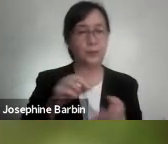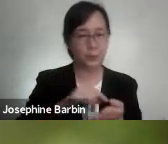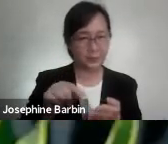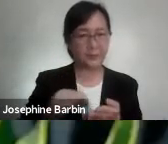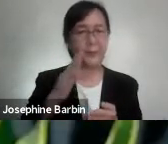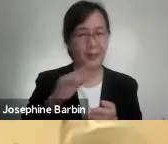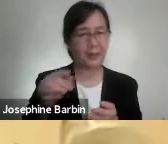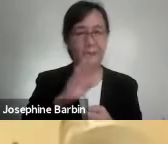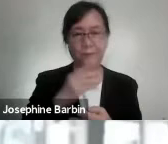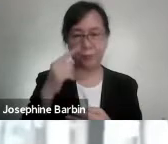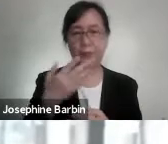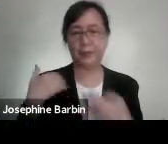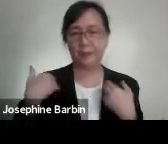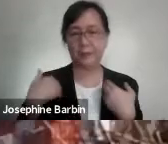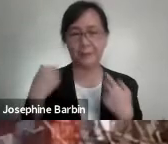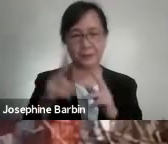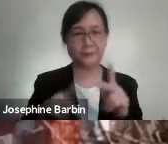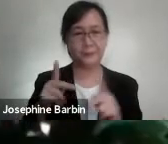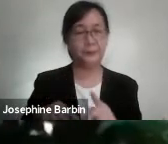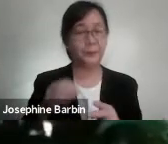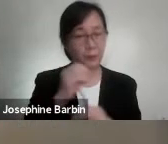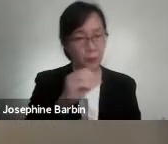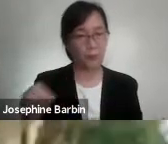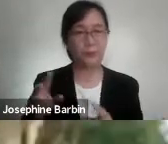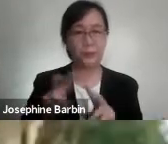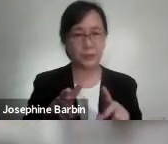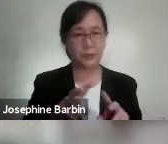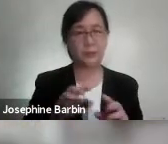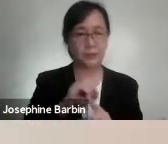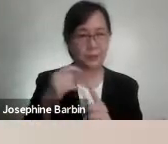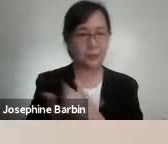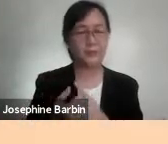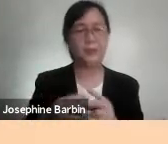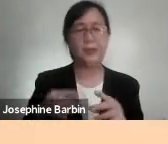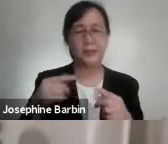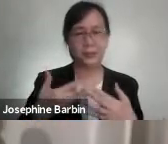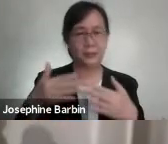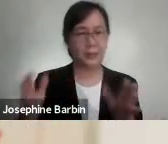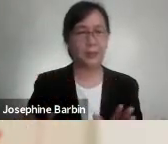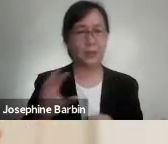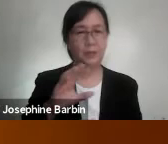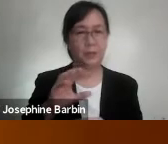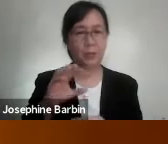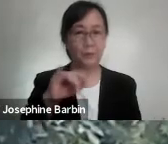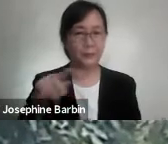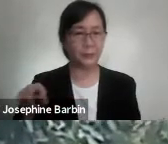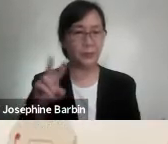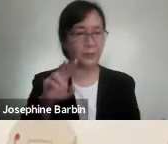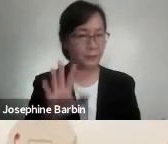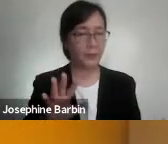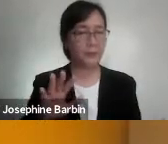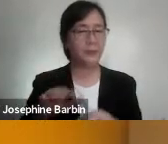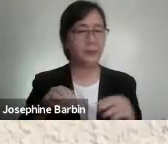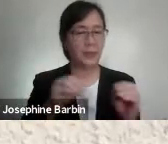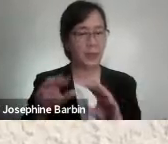for young people. It is their own version of General Comment 25 that sets out how children's rights apply in